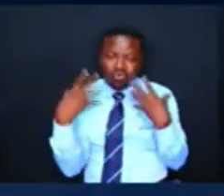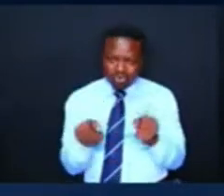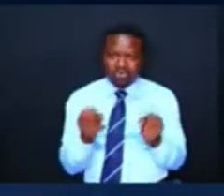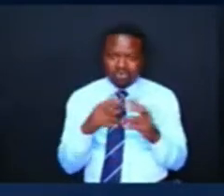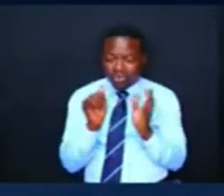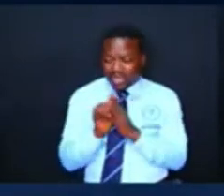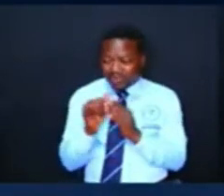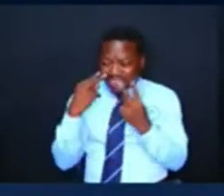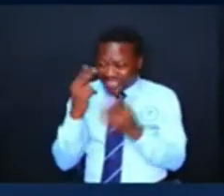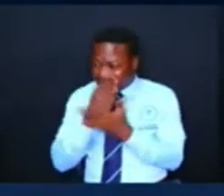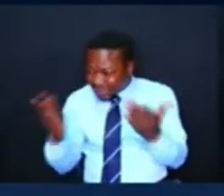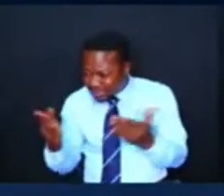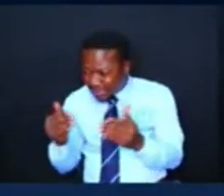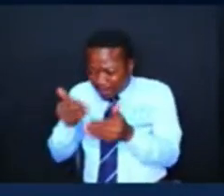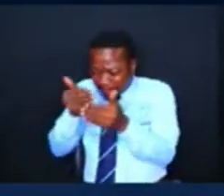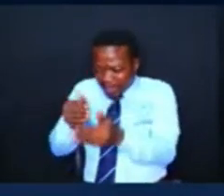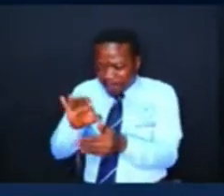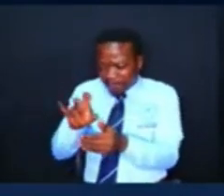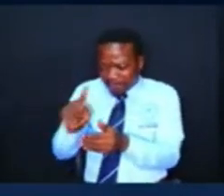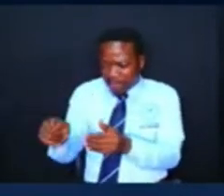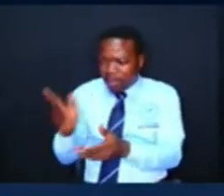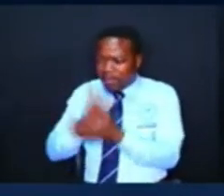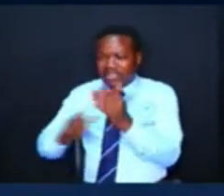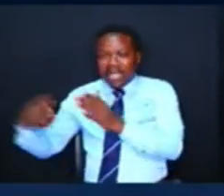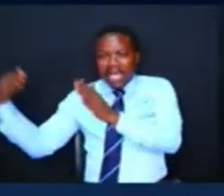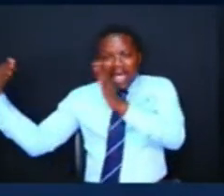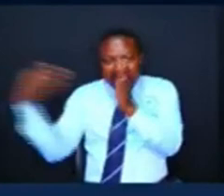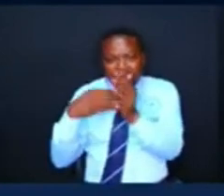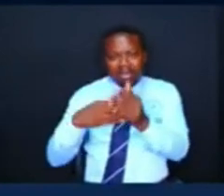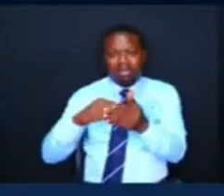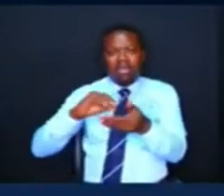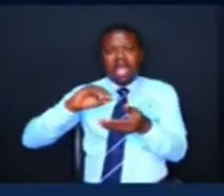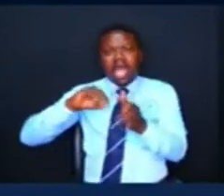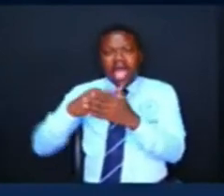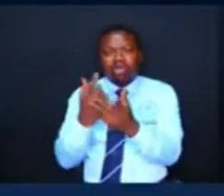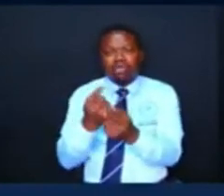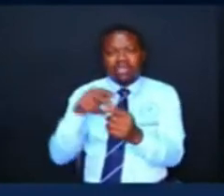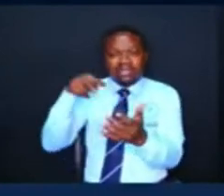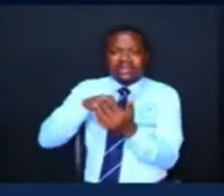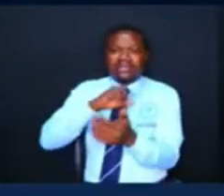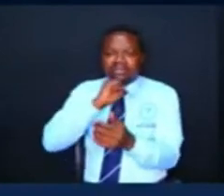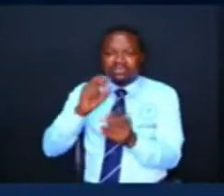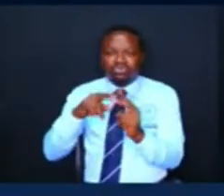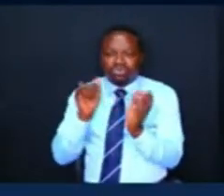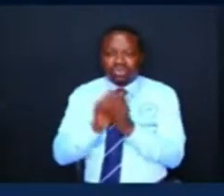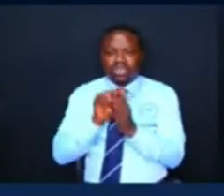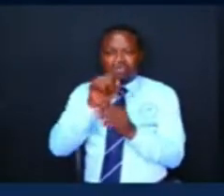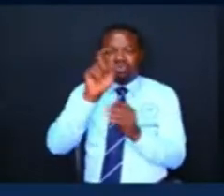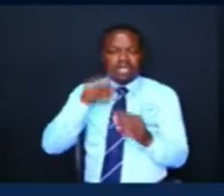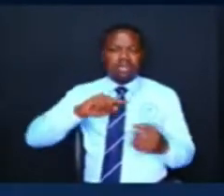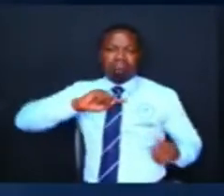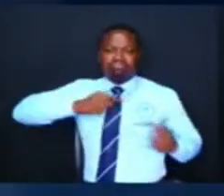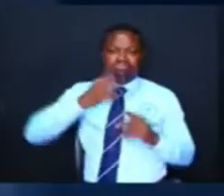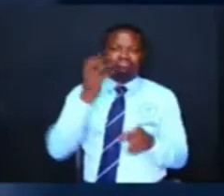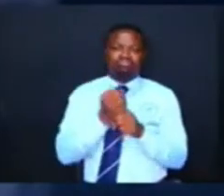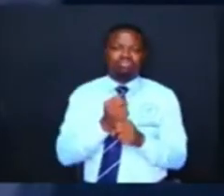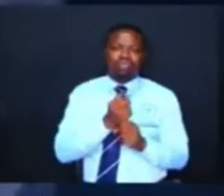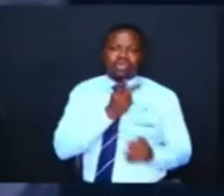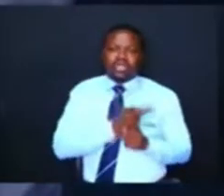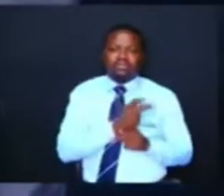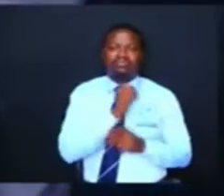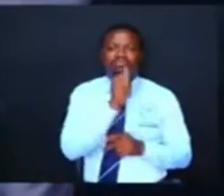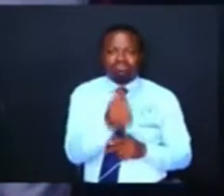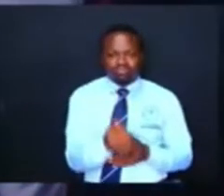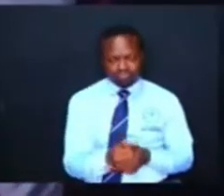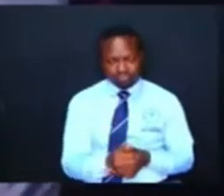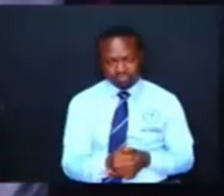yaudie anase se obi tu sintidu awe kwen bia so ebeba na ye bebo modin akurakura na nko wie yaudie.